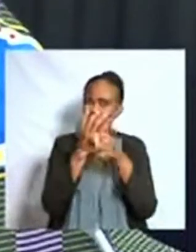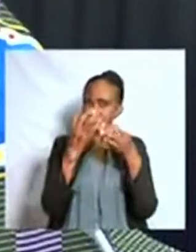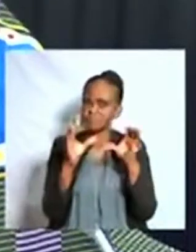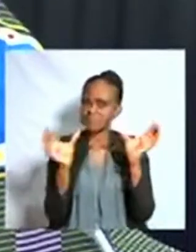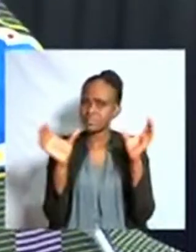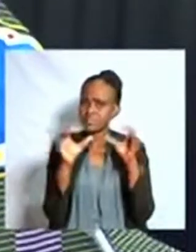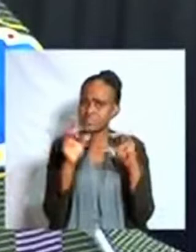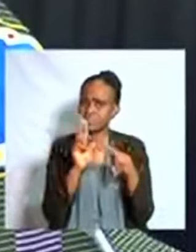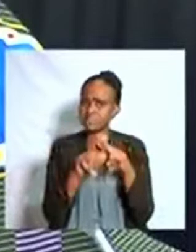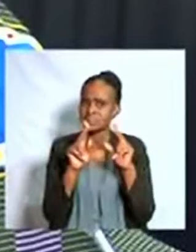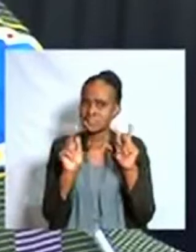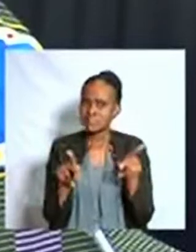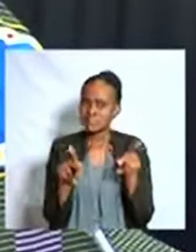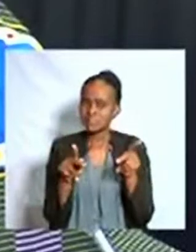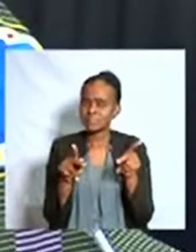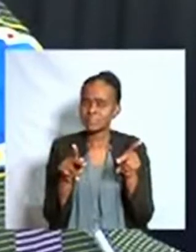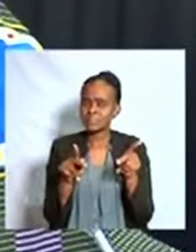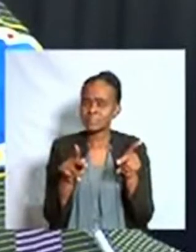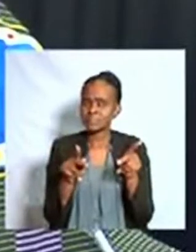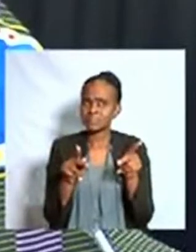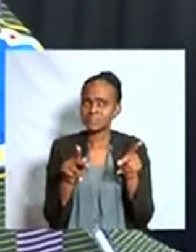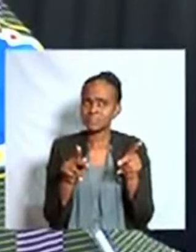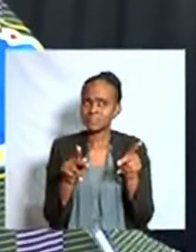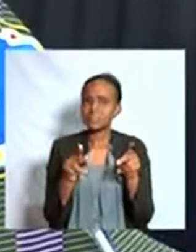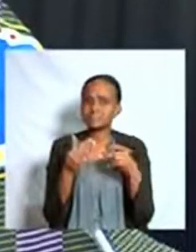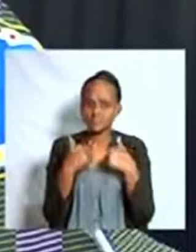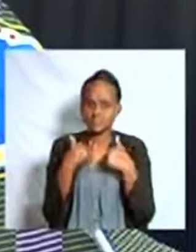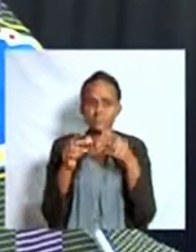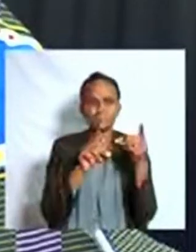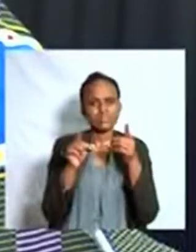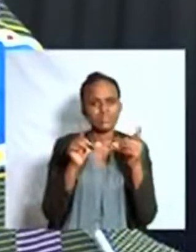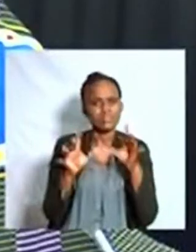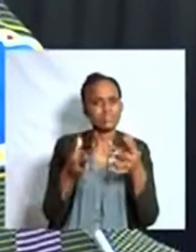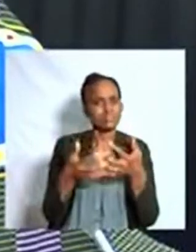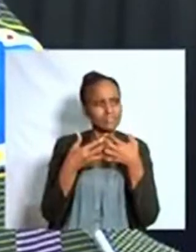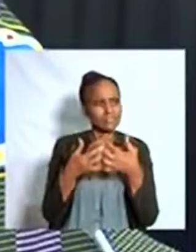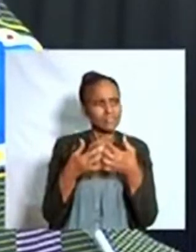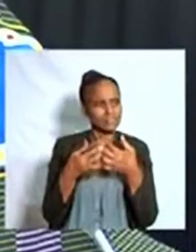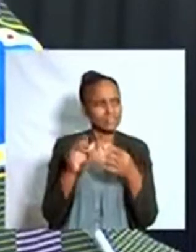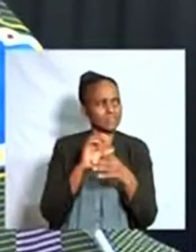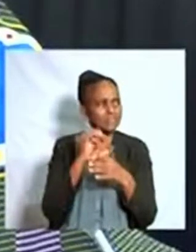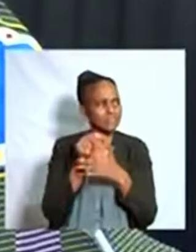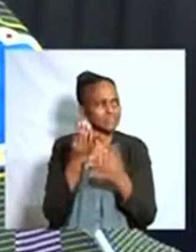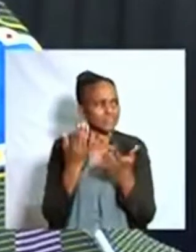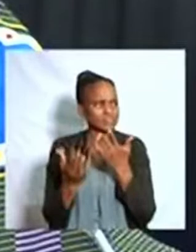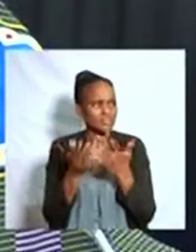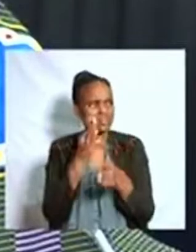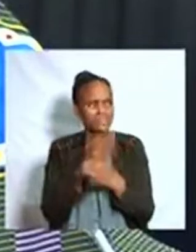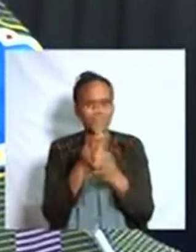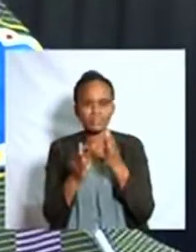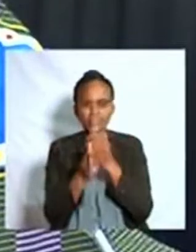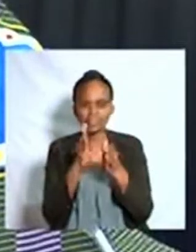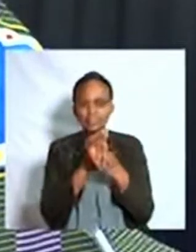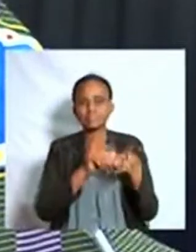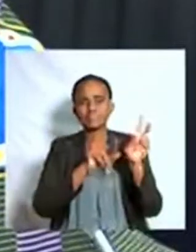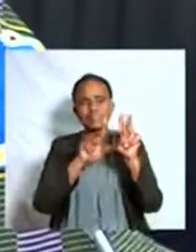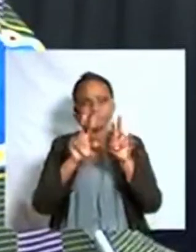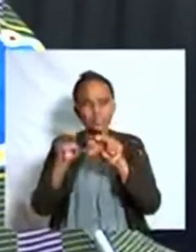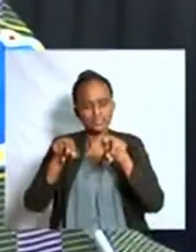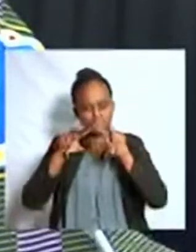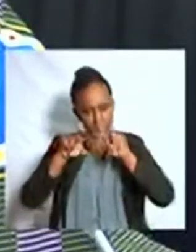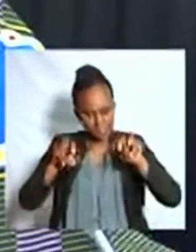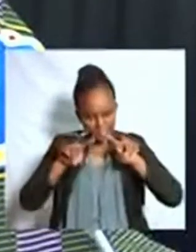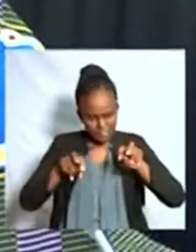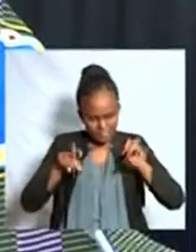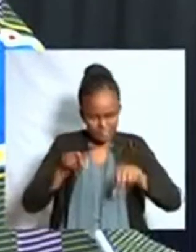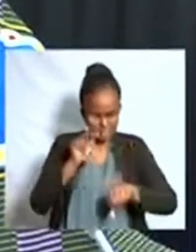Chair has the Director of Engineer or the Building Inspector supposed to check on